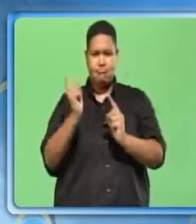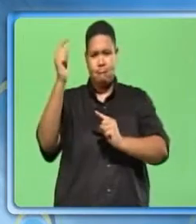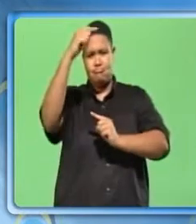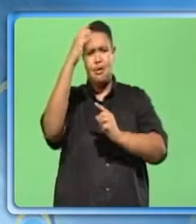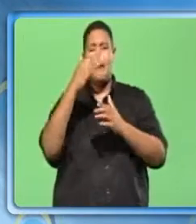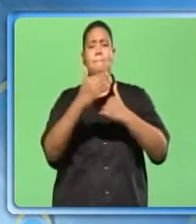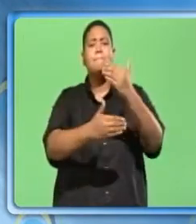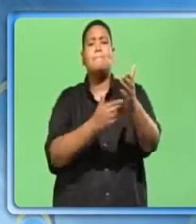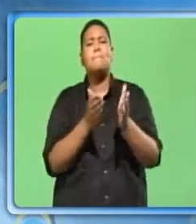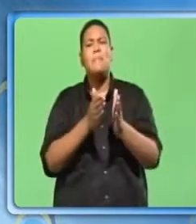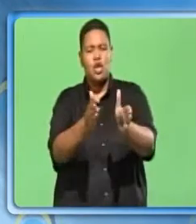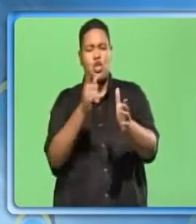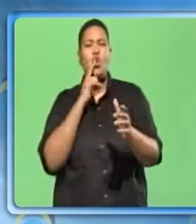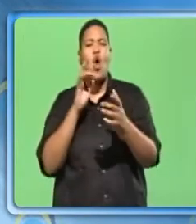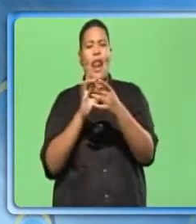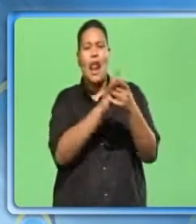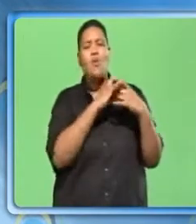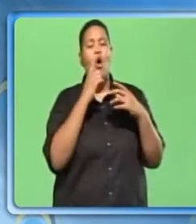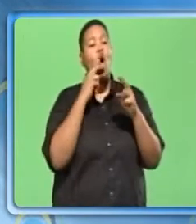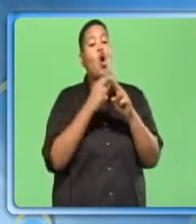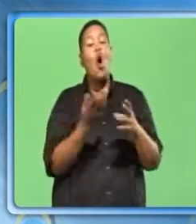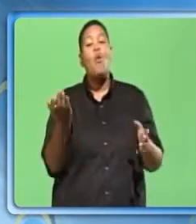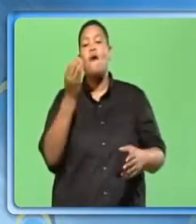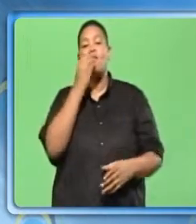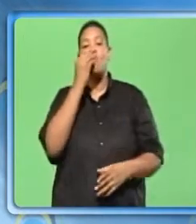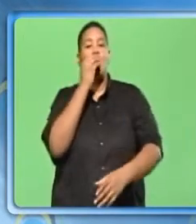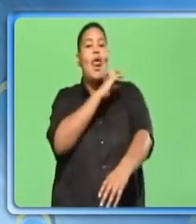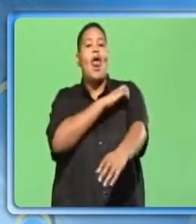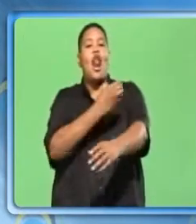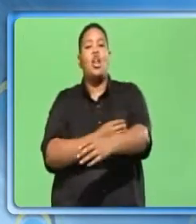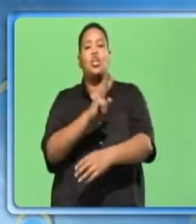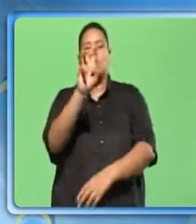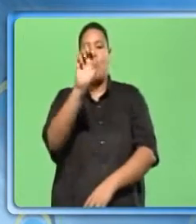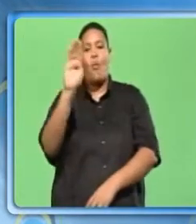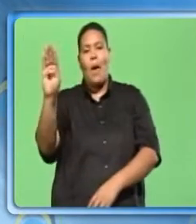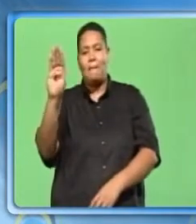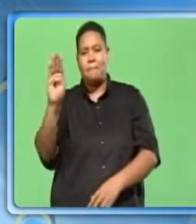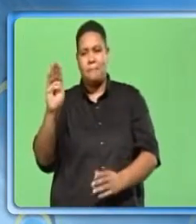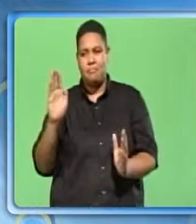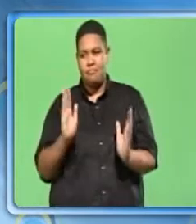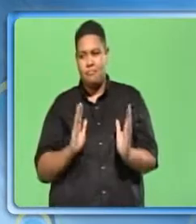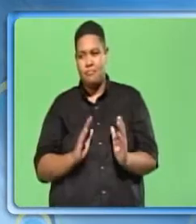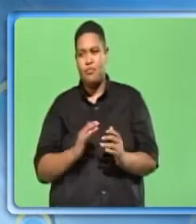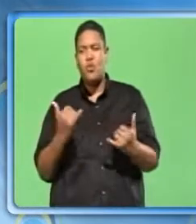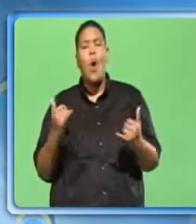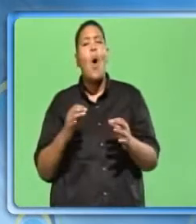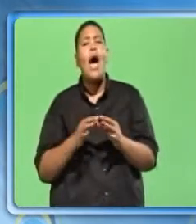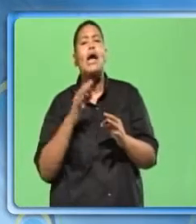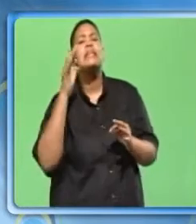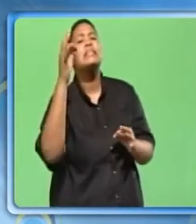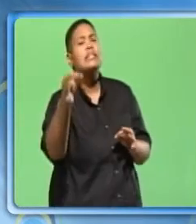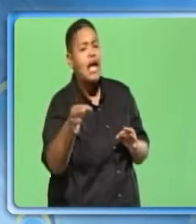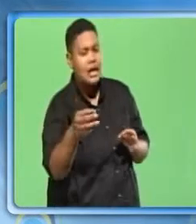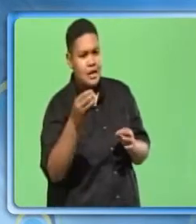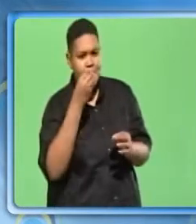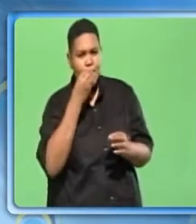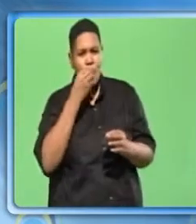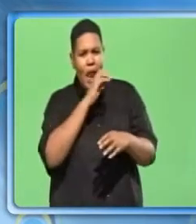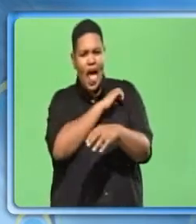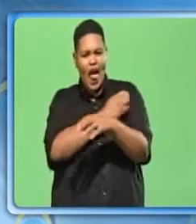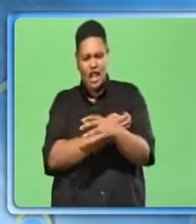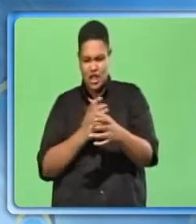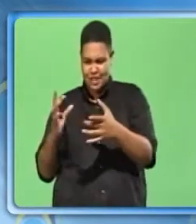relationships called a food energy web. Let us now extend the food energy chain idea to show how